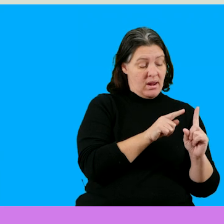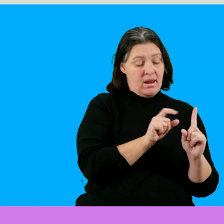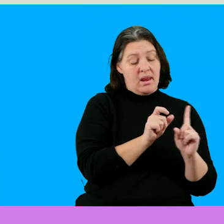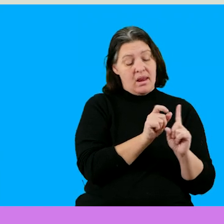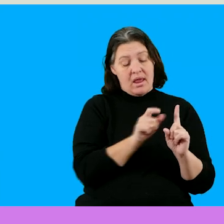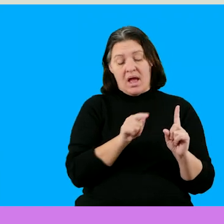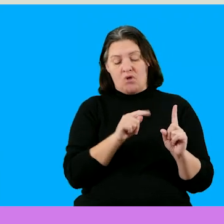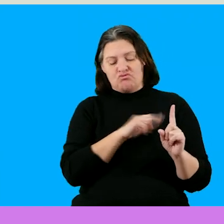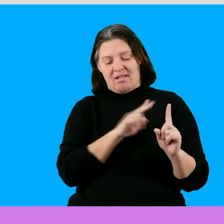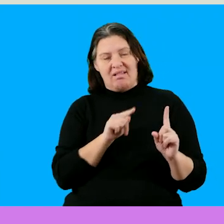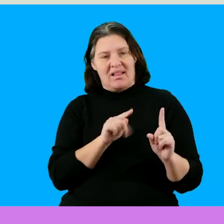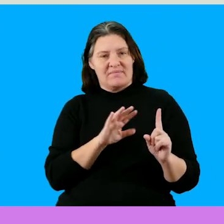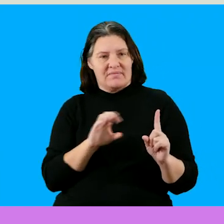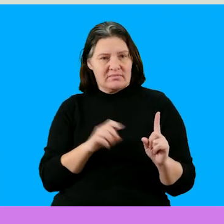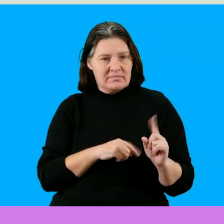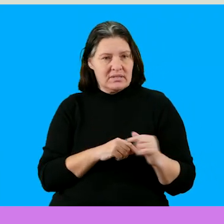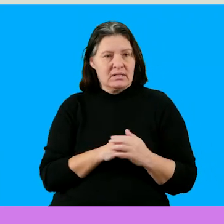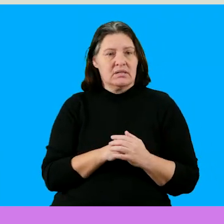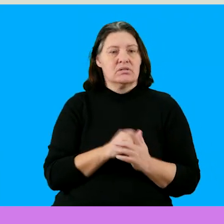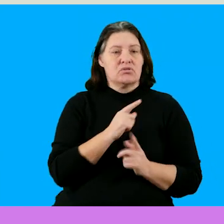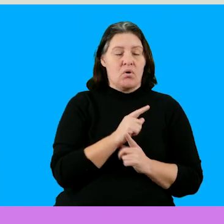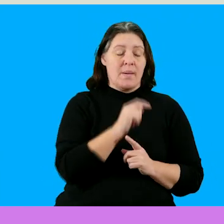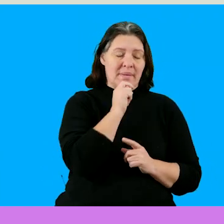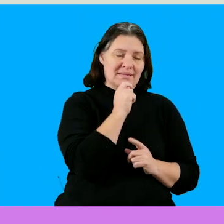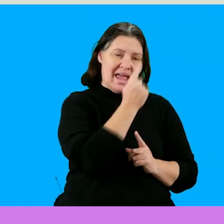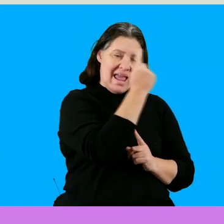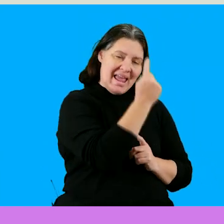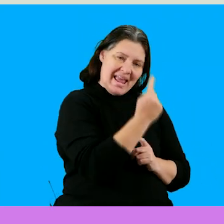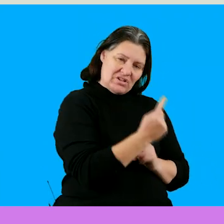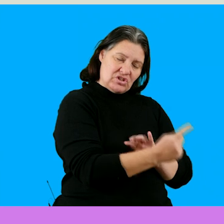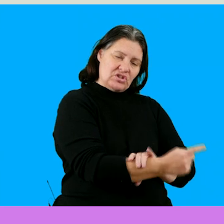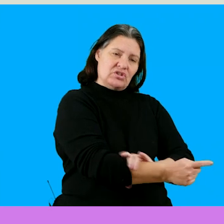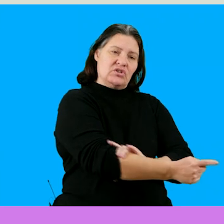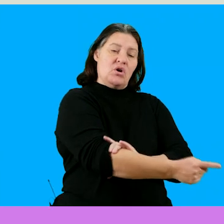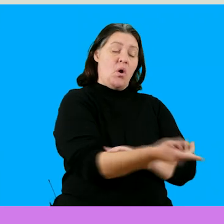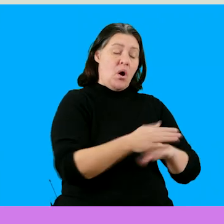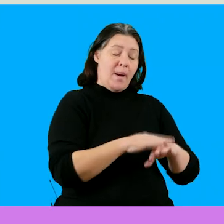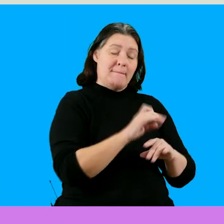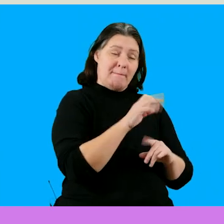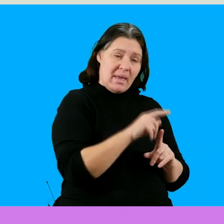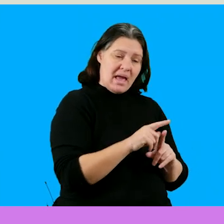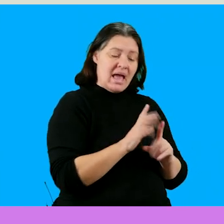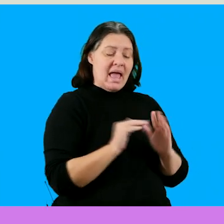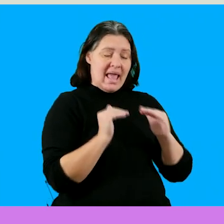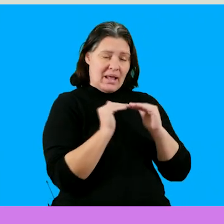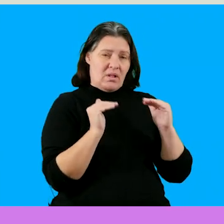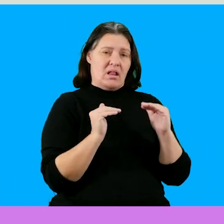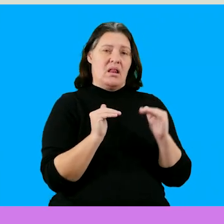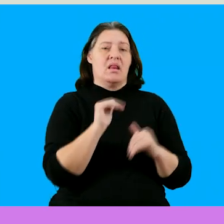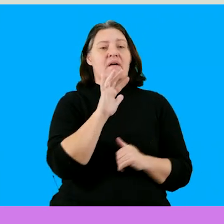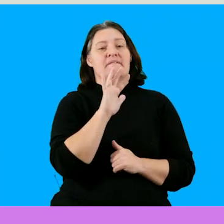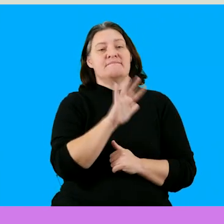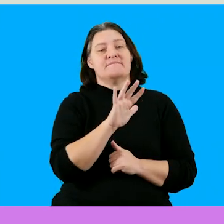our reality there. Then this means that every unit on this specific map is equals